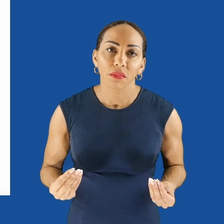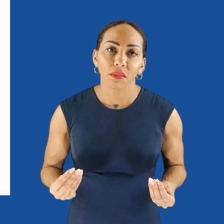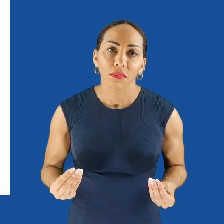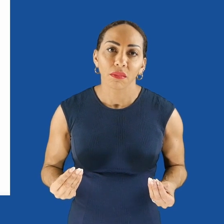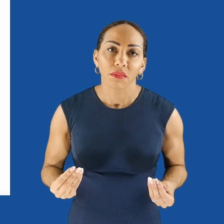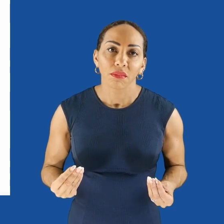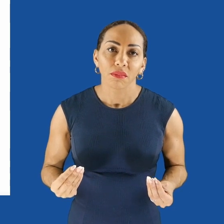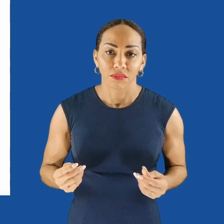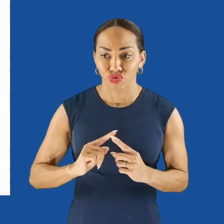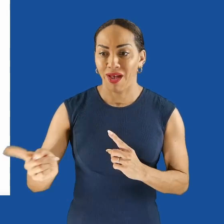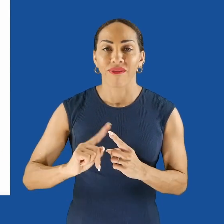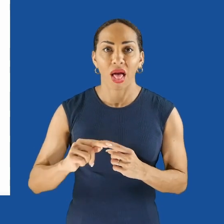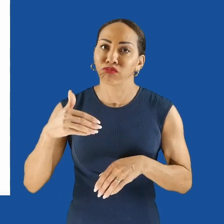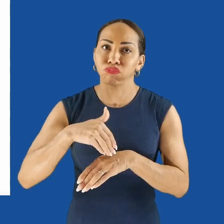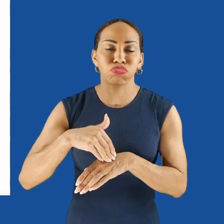from the travel.